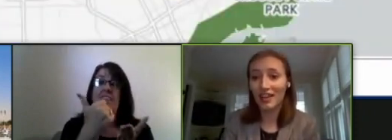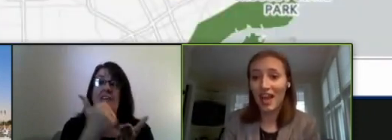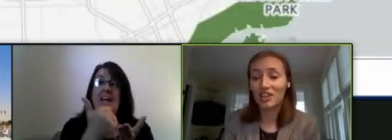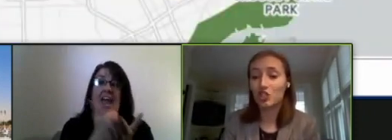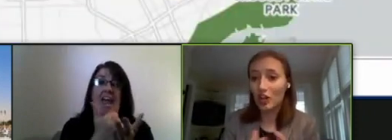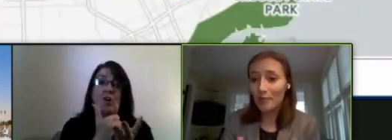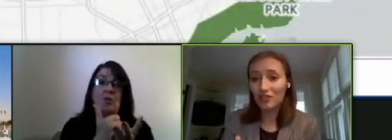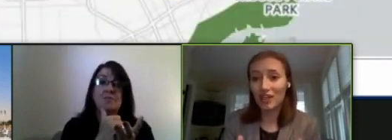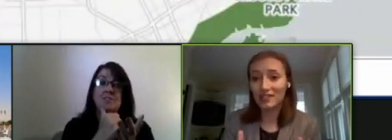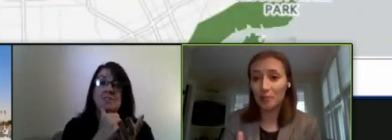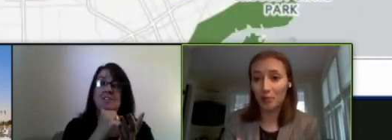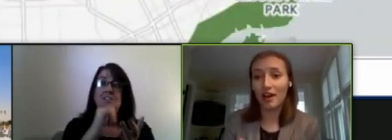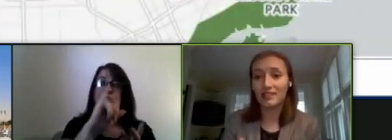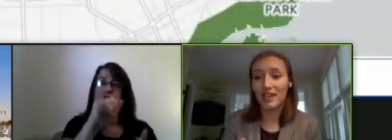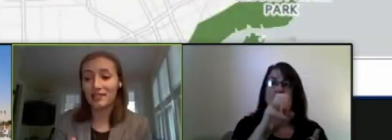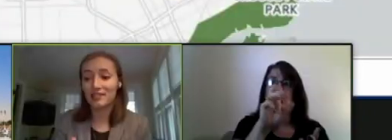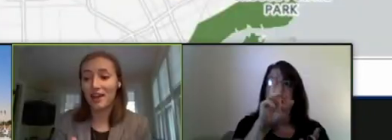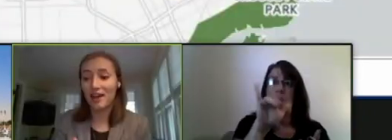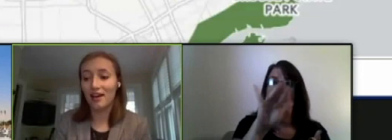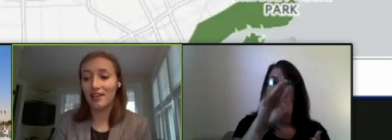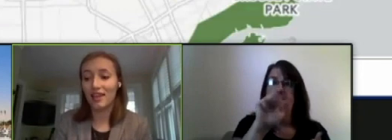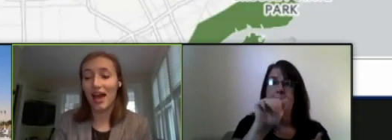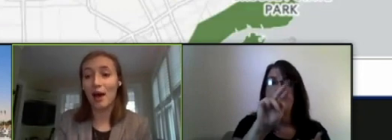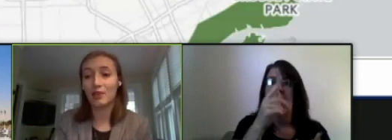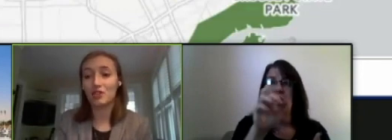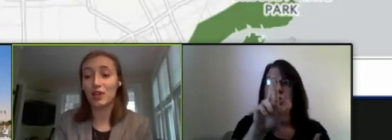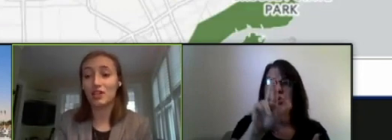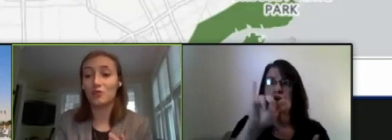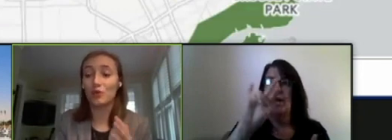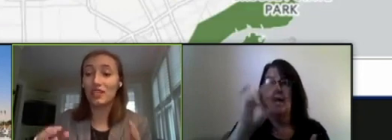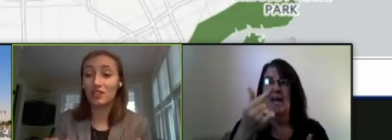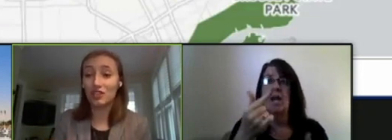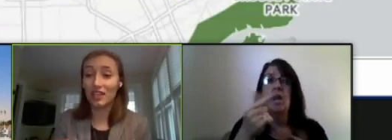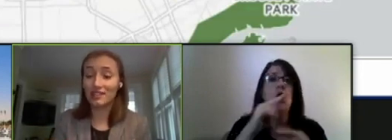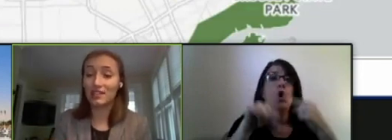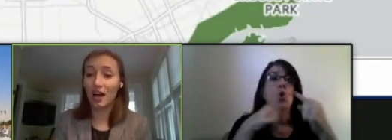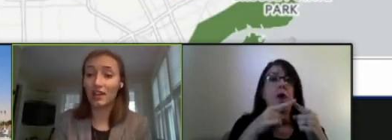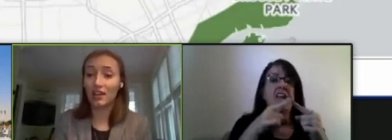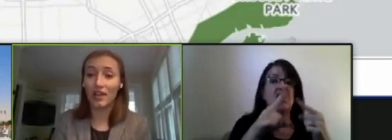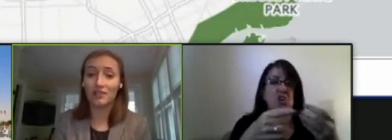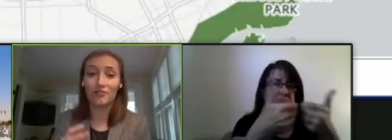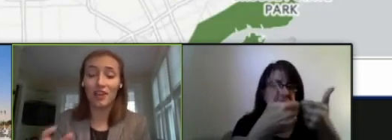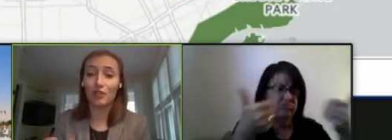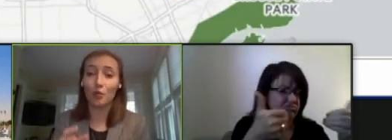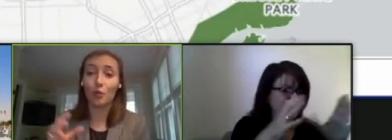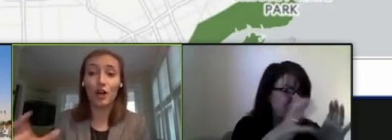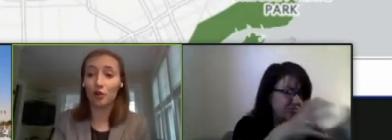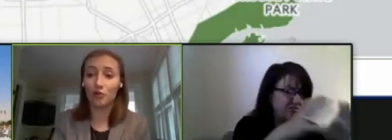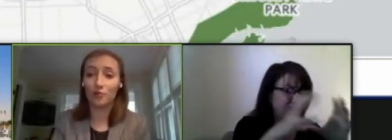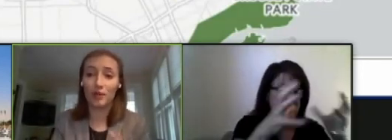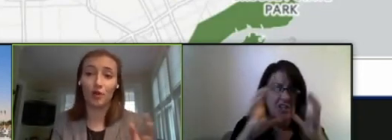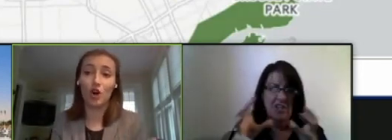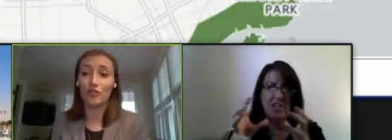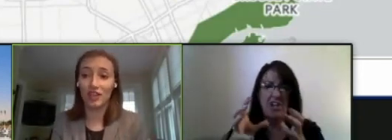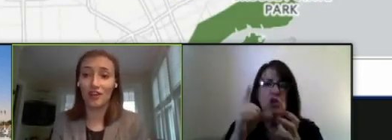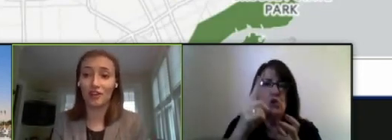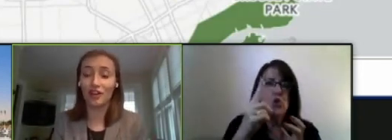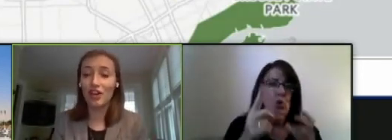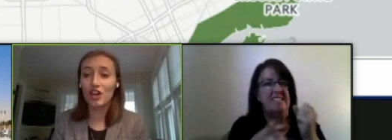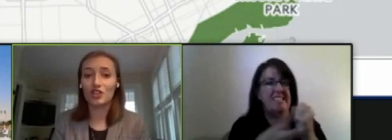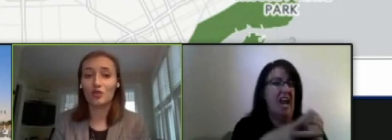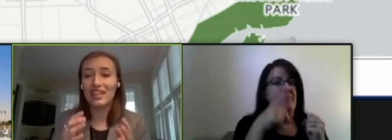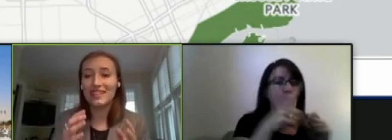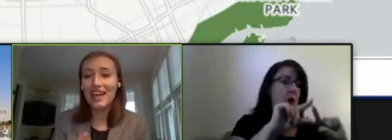gerrymandering. Gerrymandering is the process that happens when redistricting is done in a way to favor one group of people over the